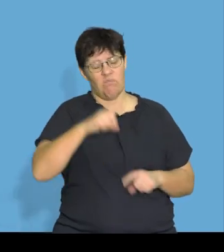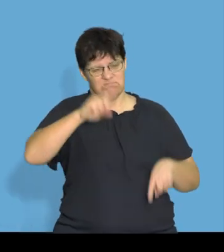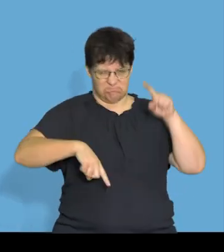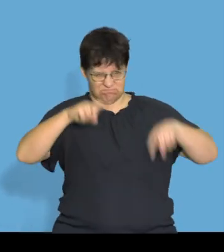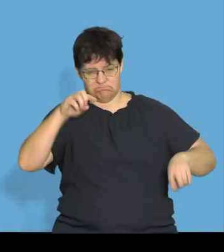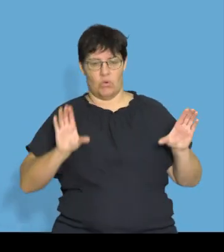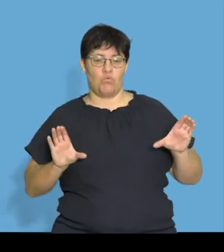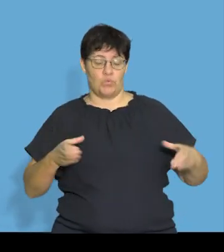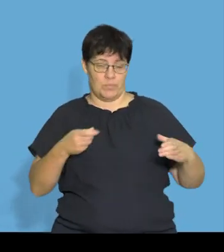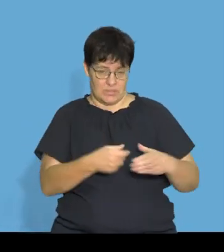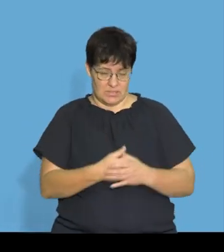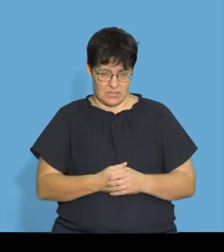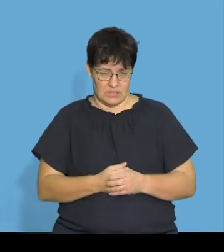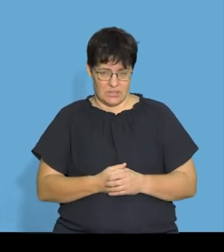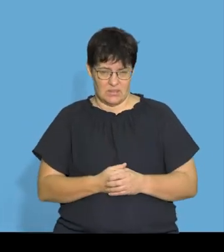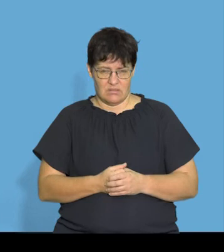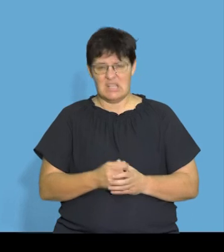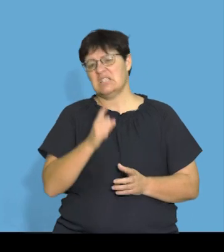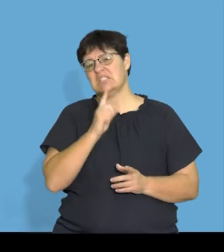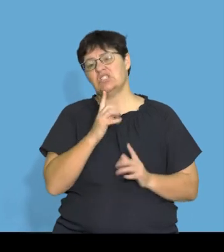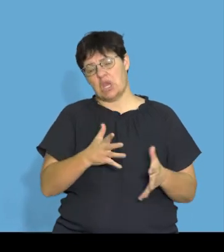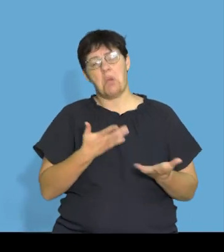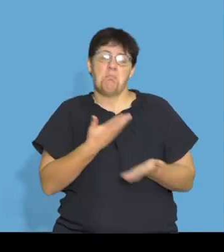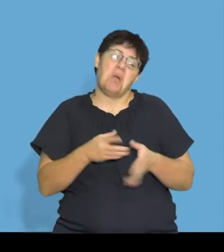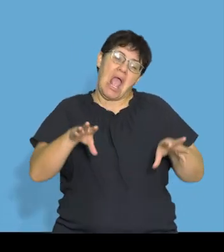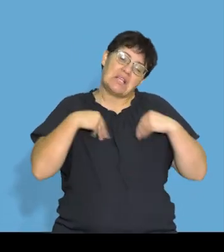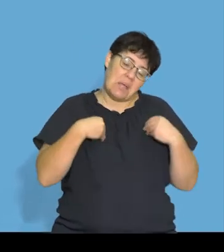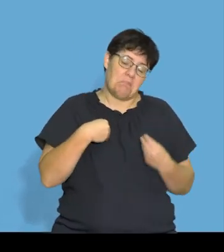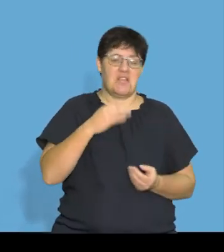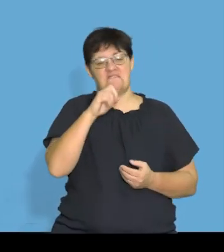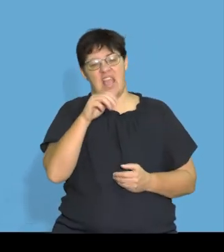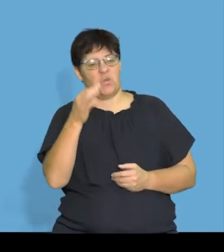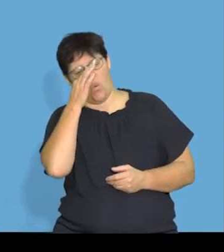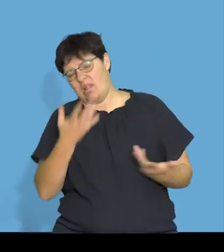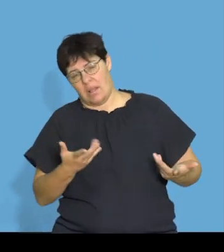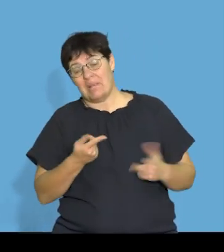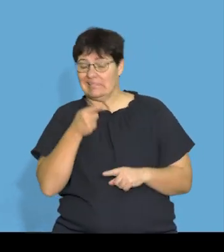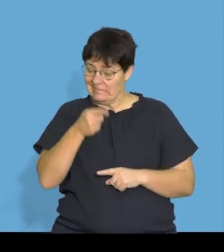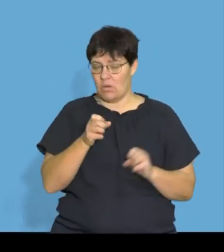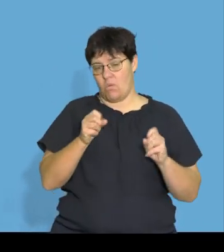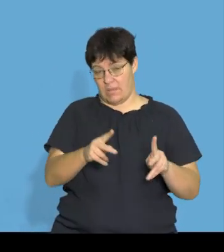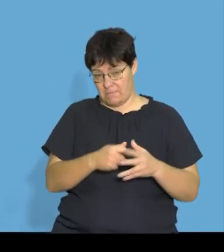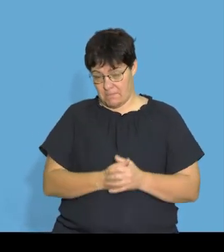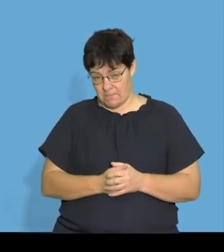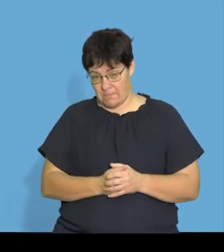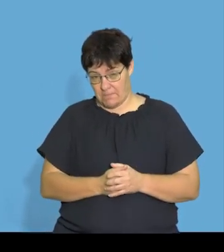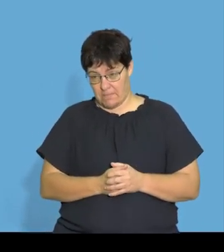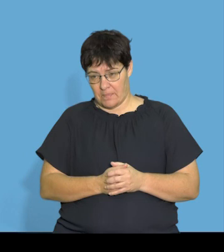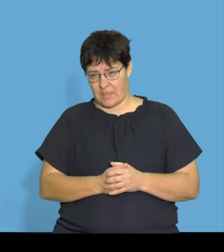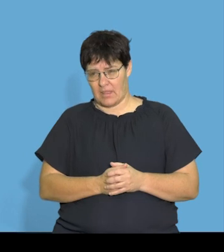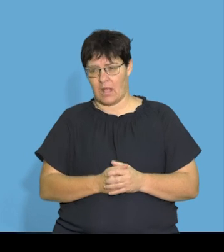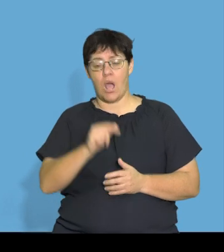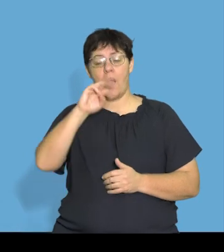whole group. All right. Probably your teacher might accept fat and oil, but all right, that is okay. What are